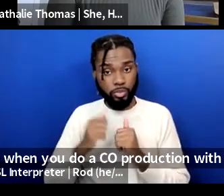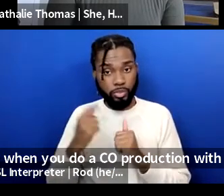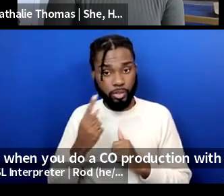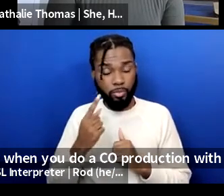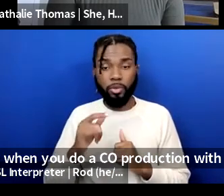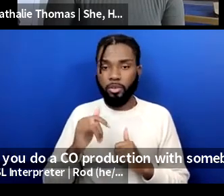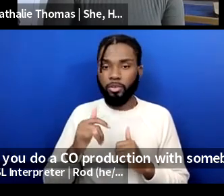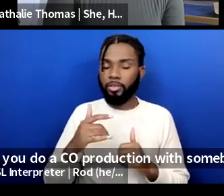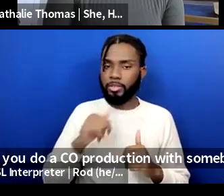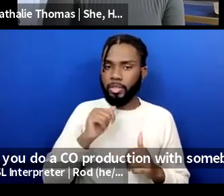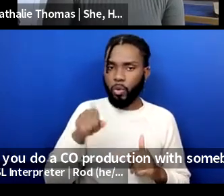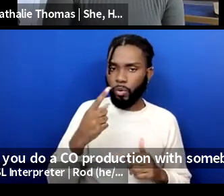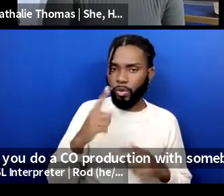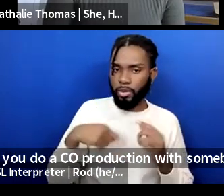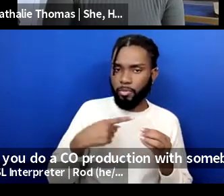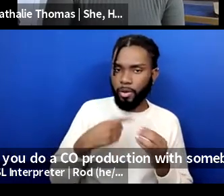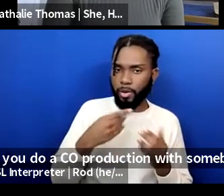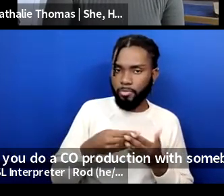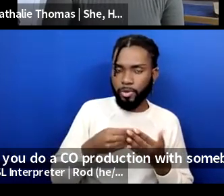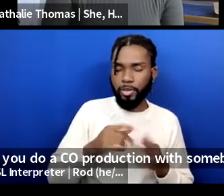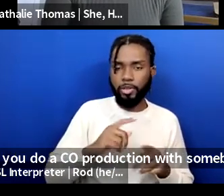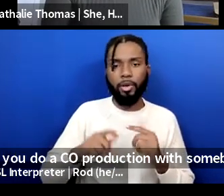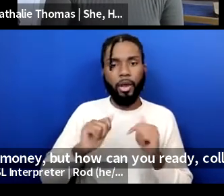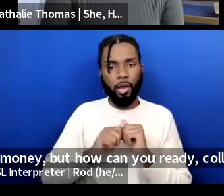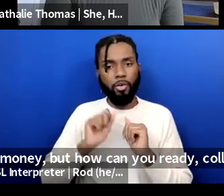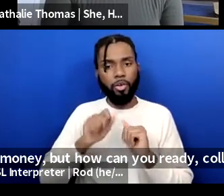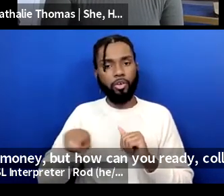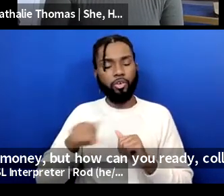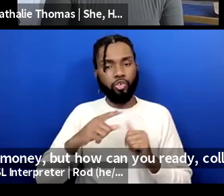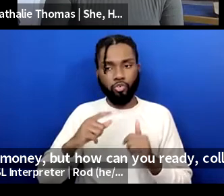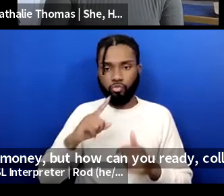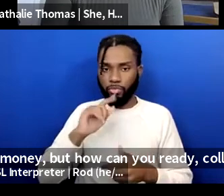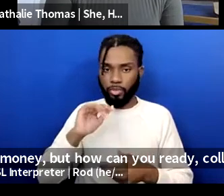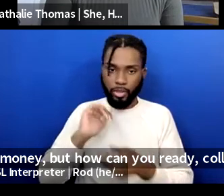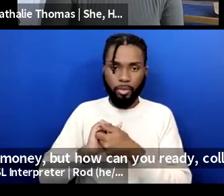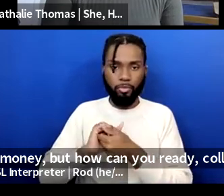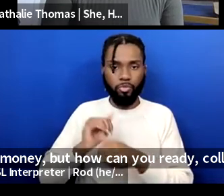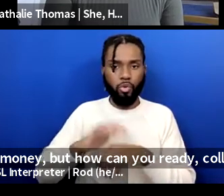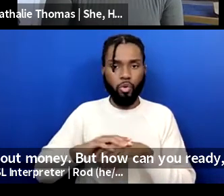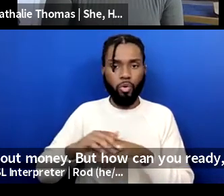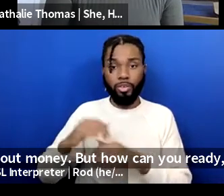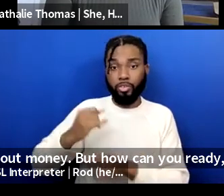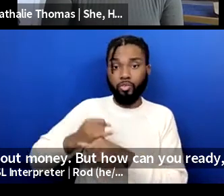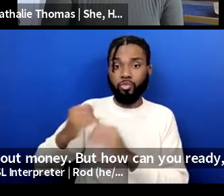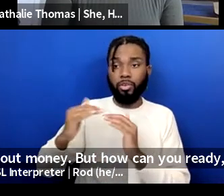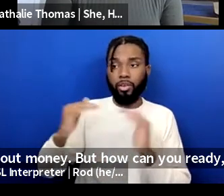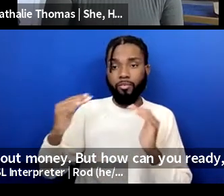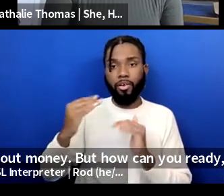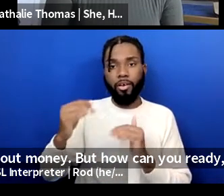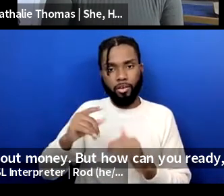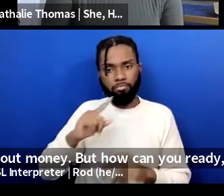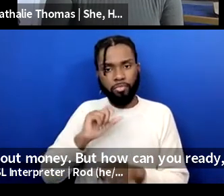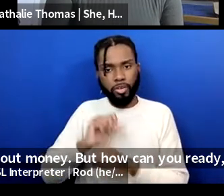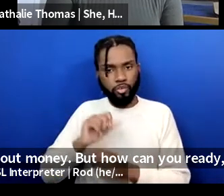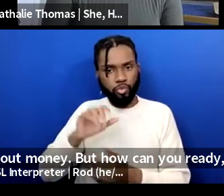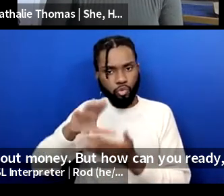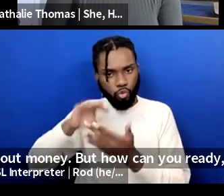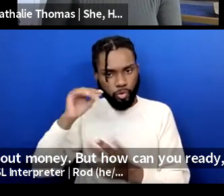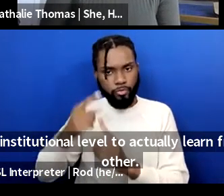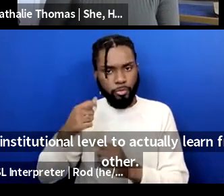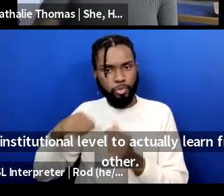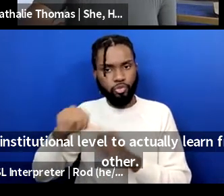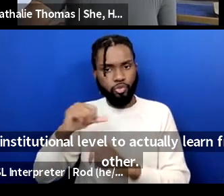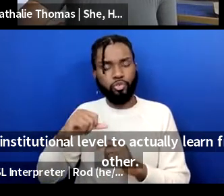money, but how can you really collaborate on an institutional level to actually learn from each other what you